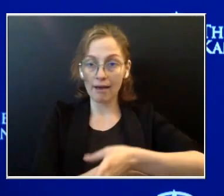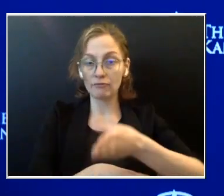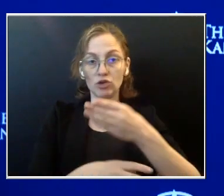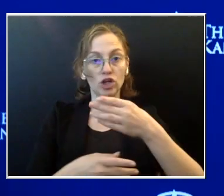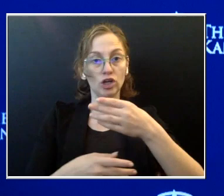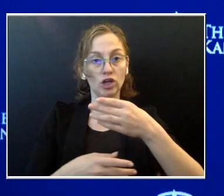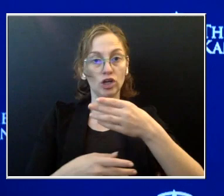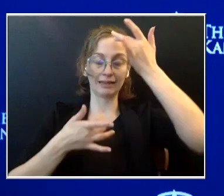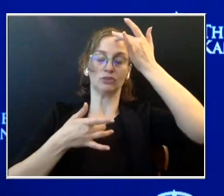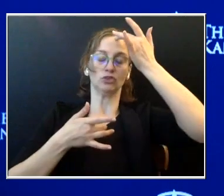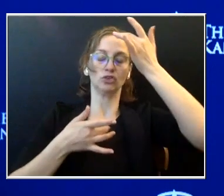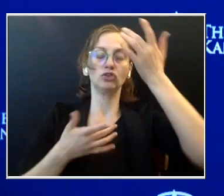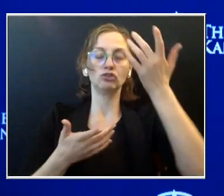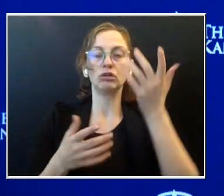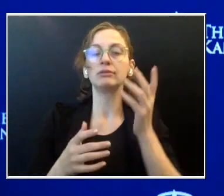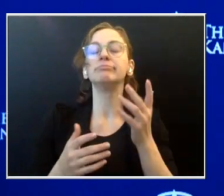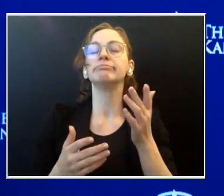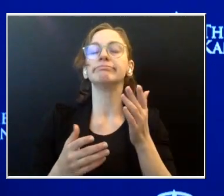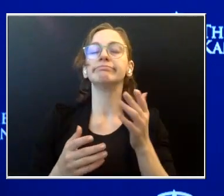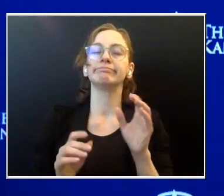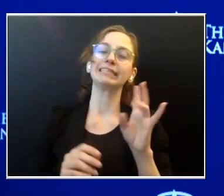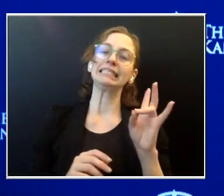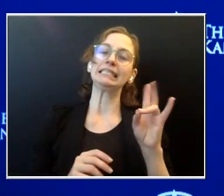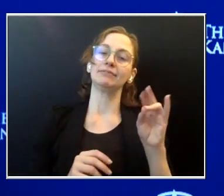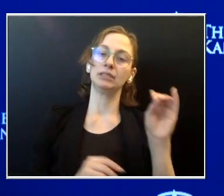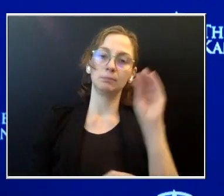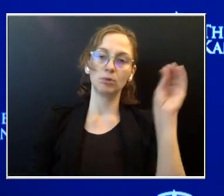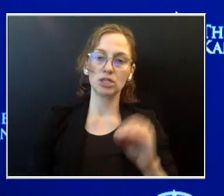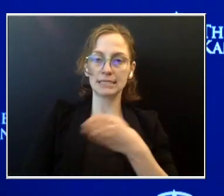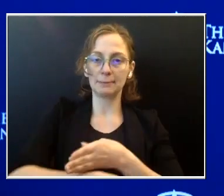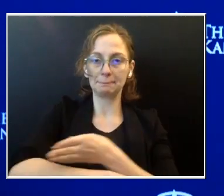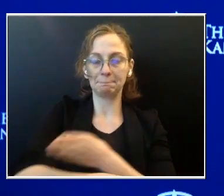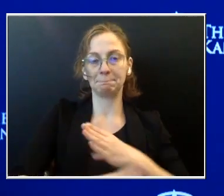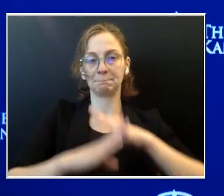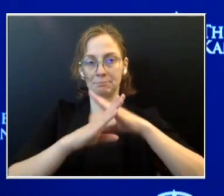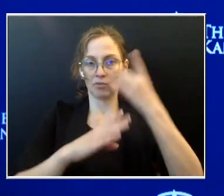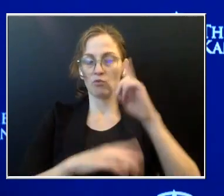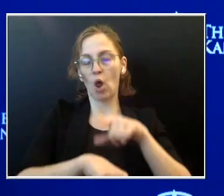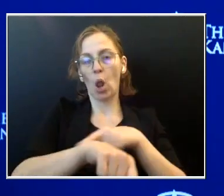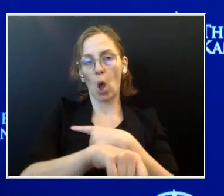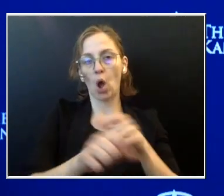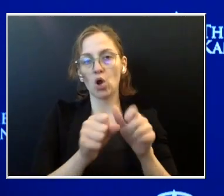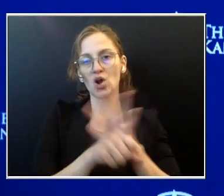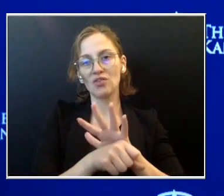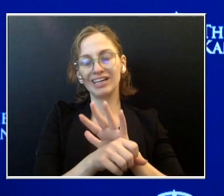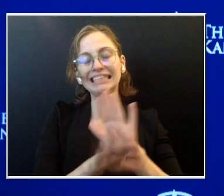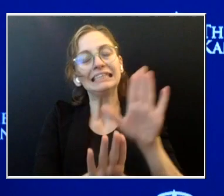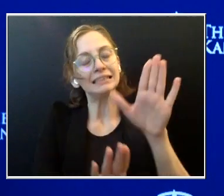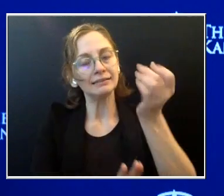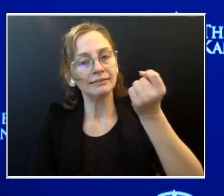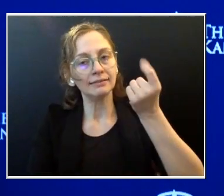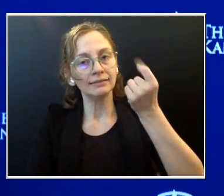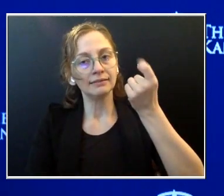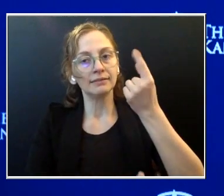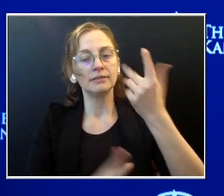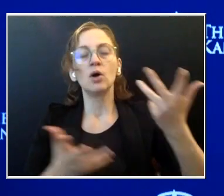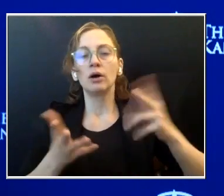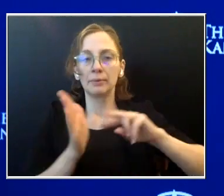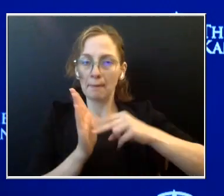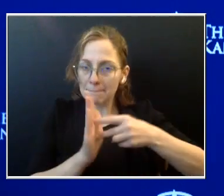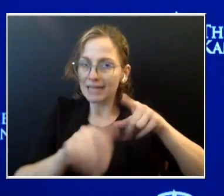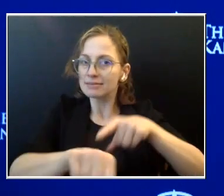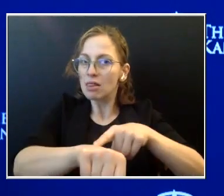major caveat being is still the definition for long COVID is broad. We are working on a significant or